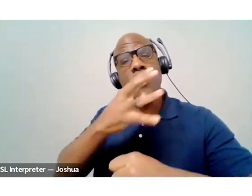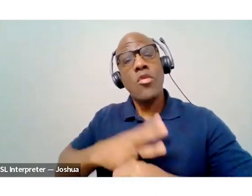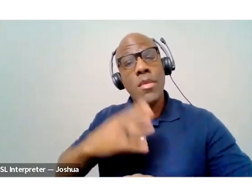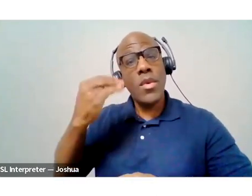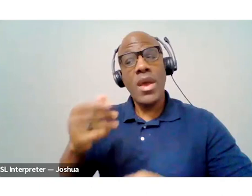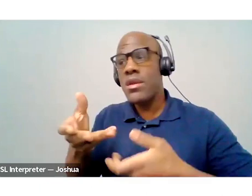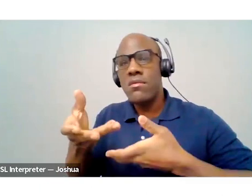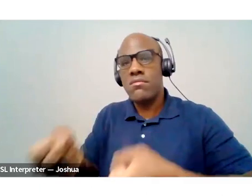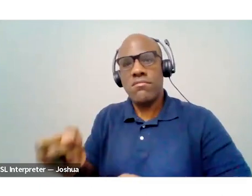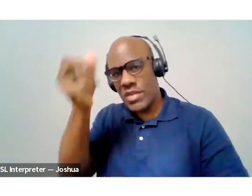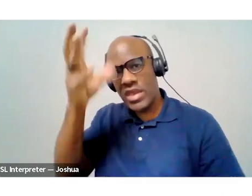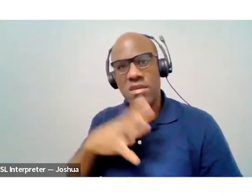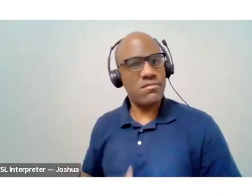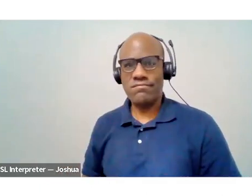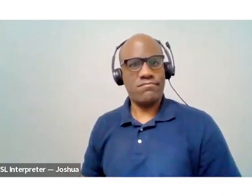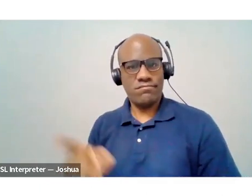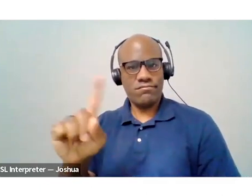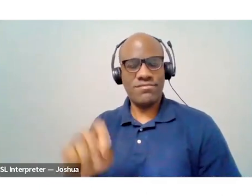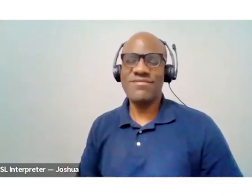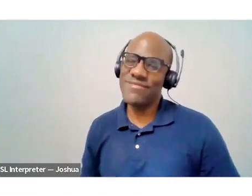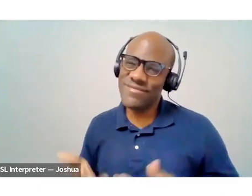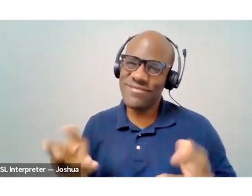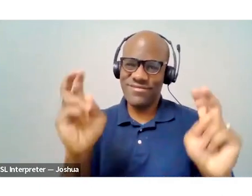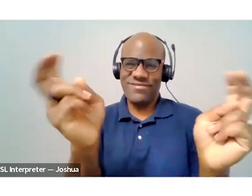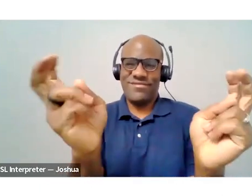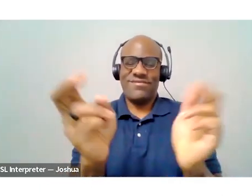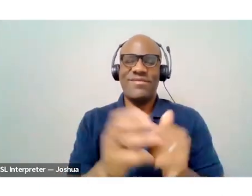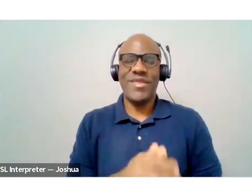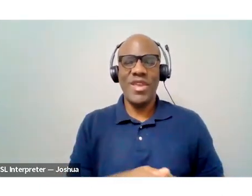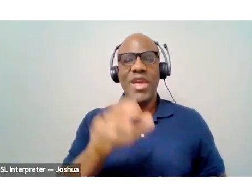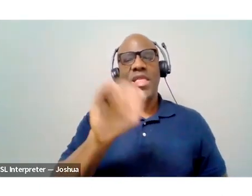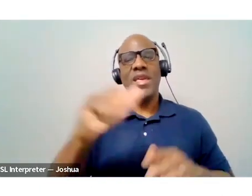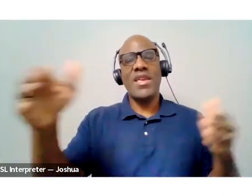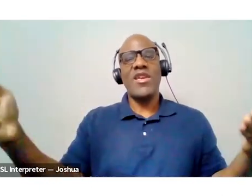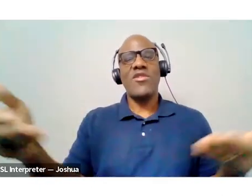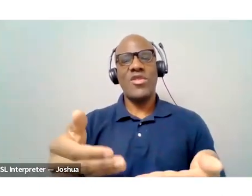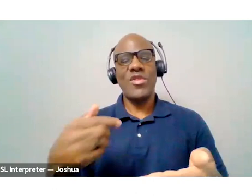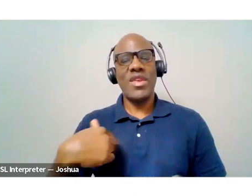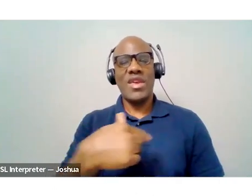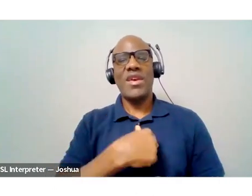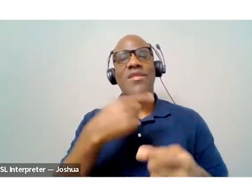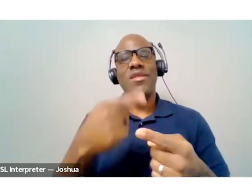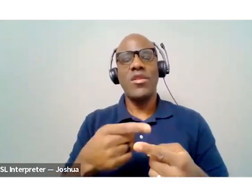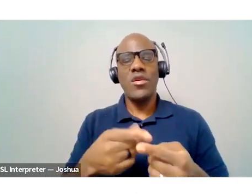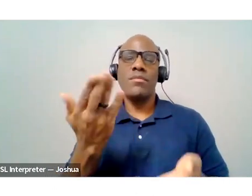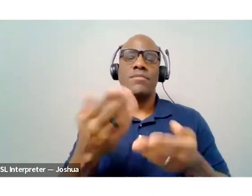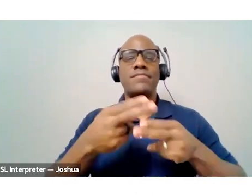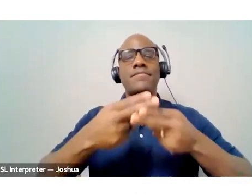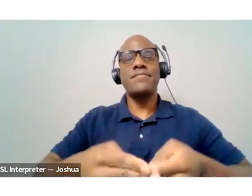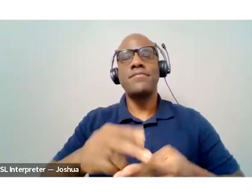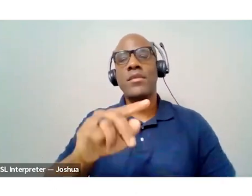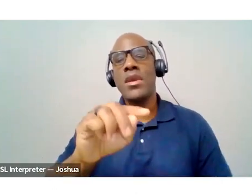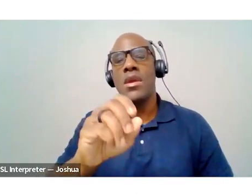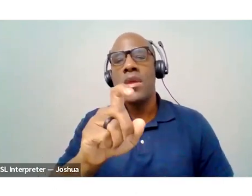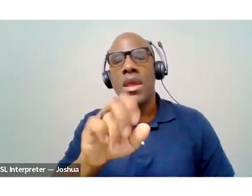an interesting ending to this episode, because we're introduced to what might be called a toxic masculine figure who appears